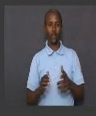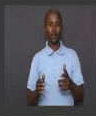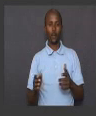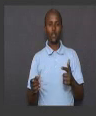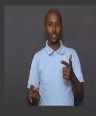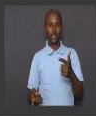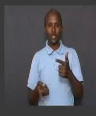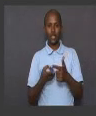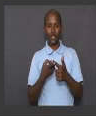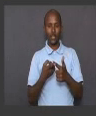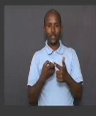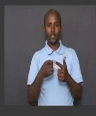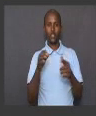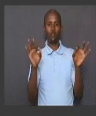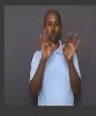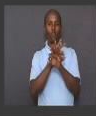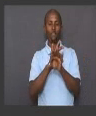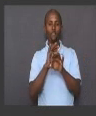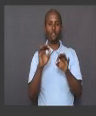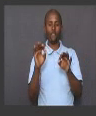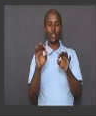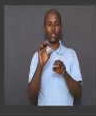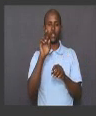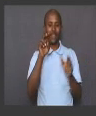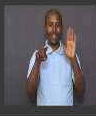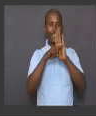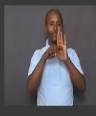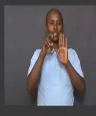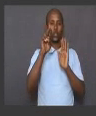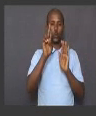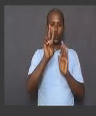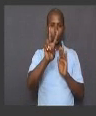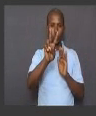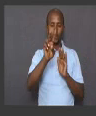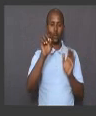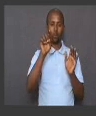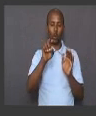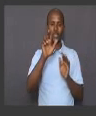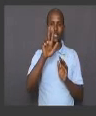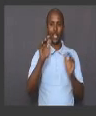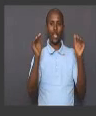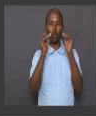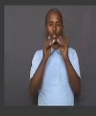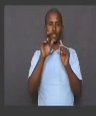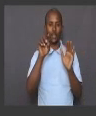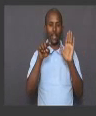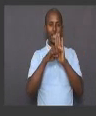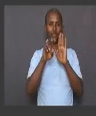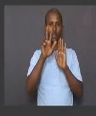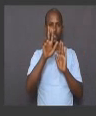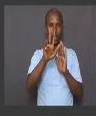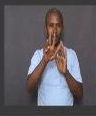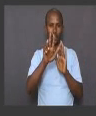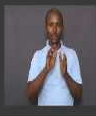The floor function of negative 2.3 equals negative